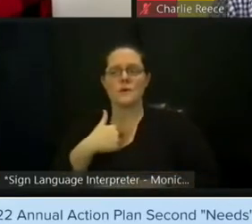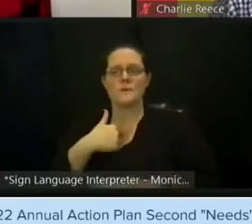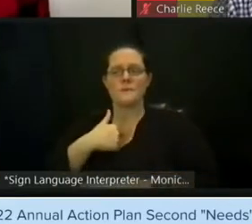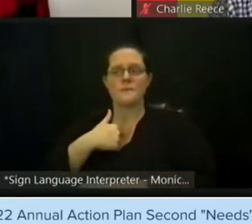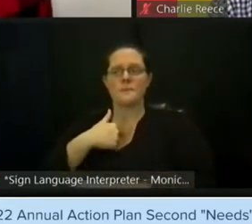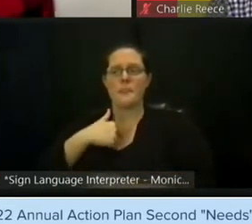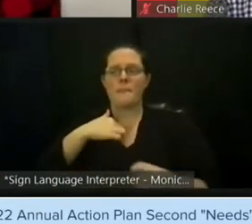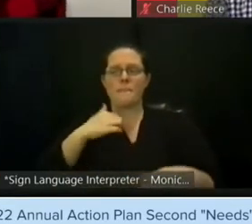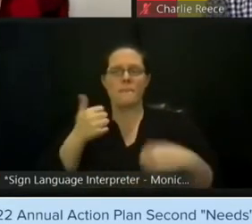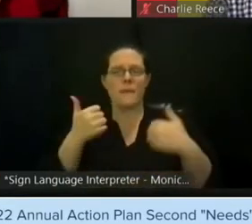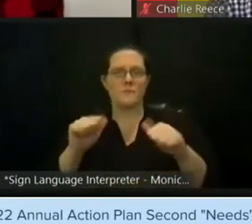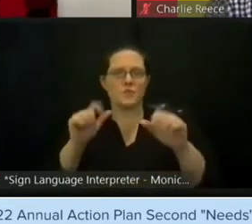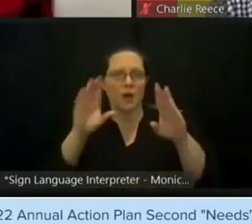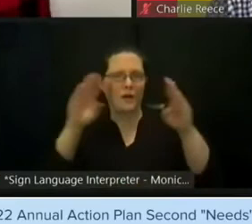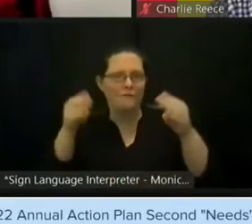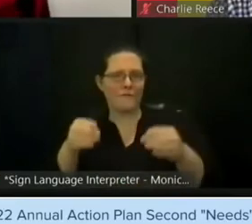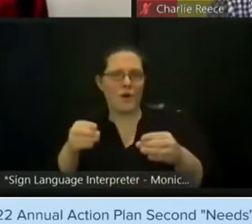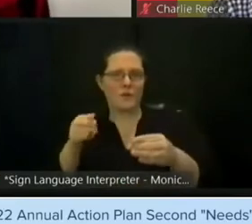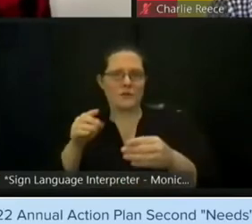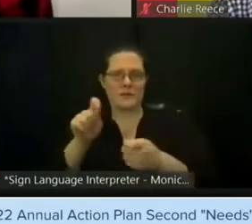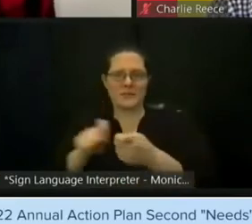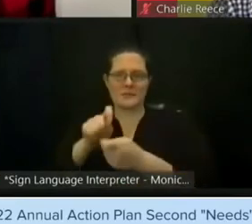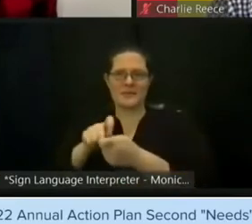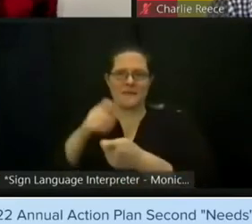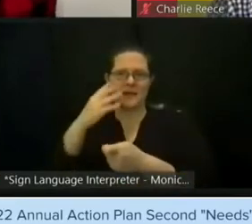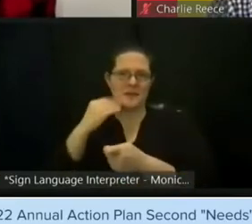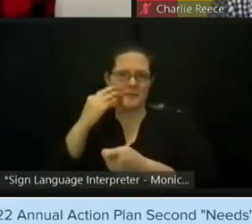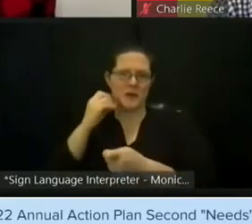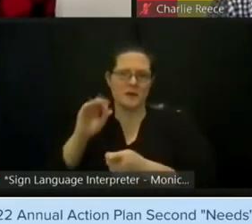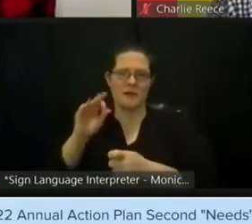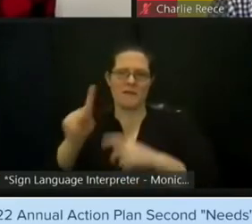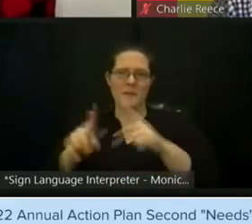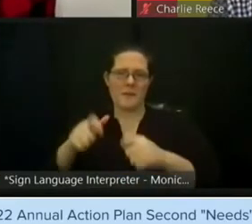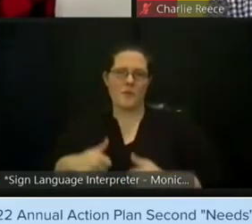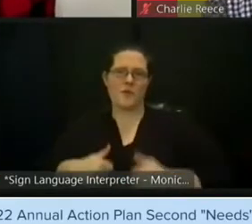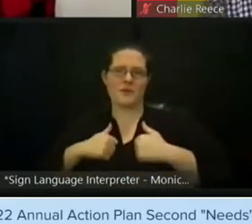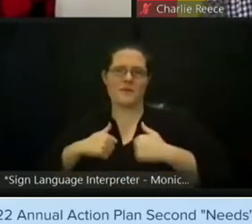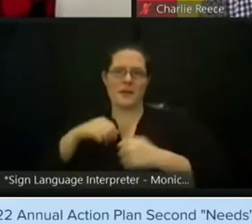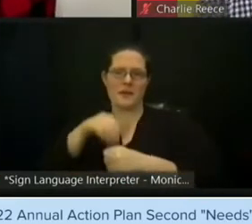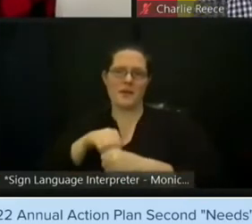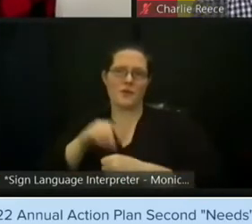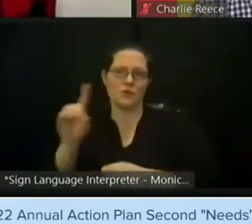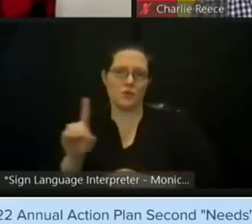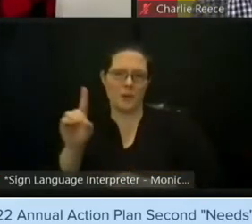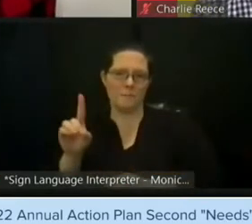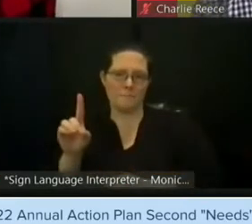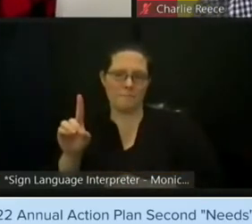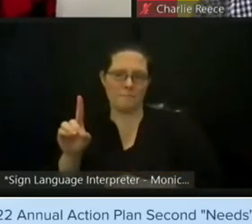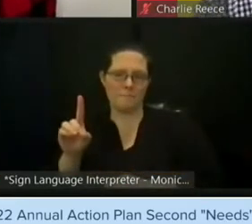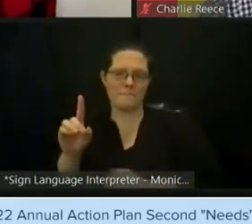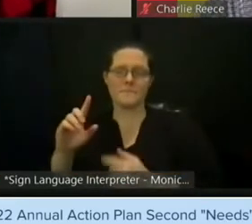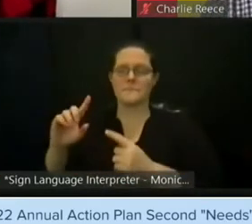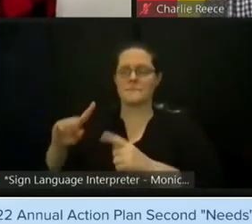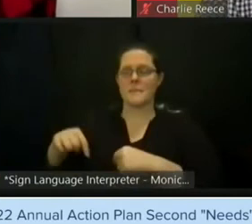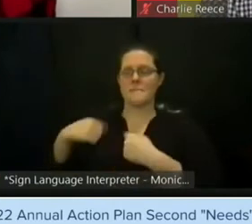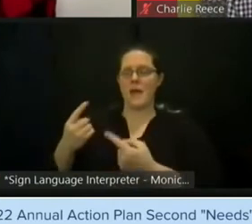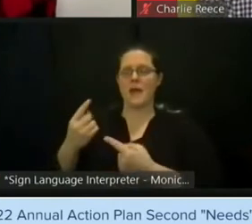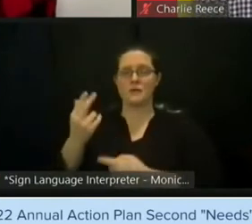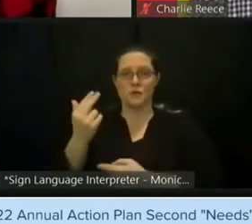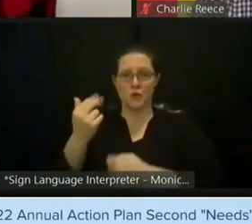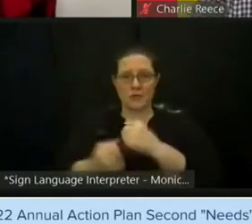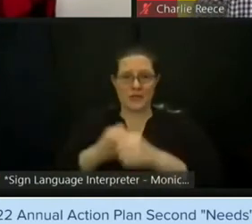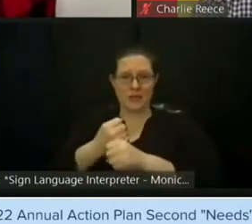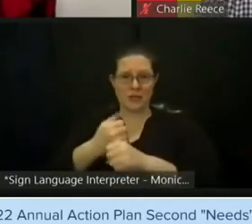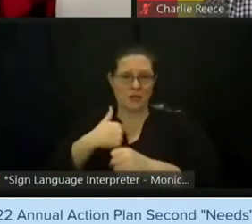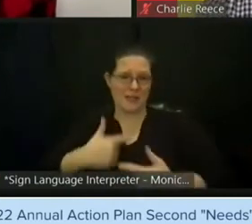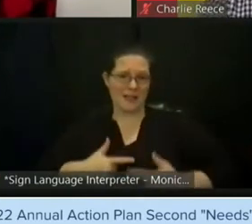trying to focus on the particular experience of tenants in Durham, because over the last 13 years I have